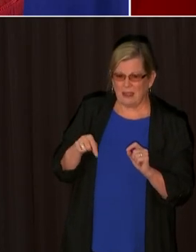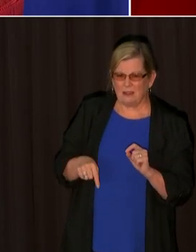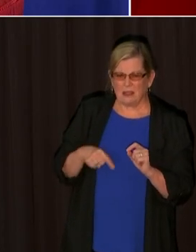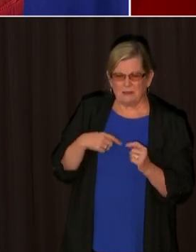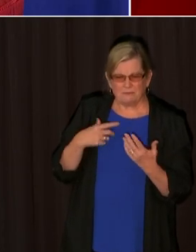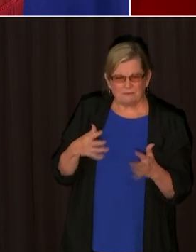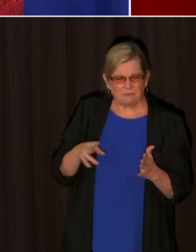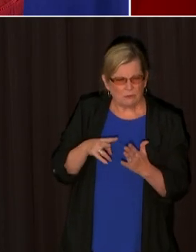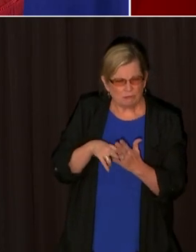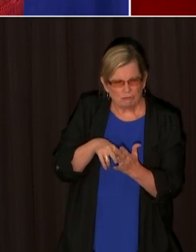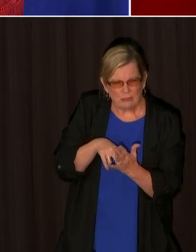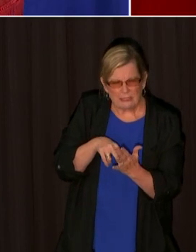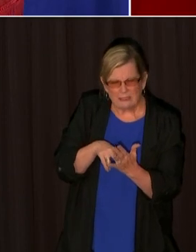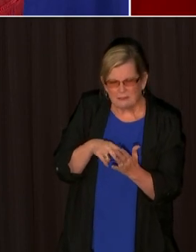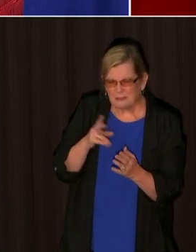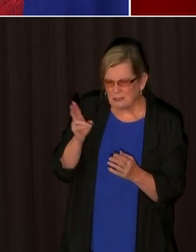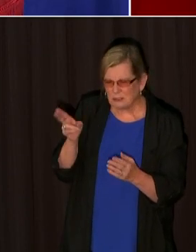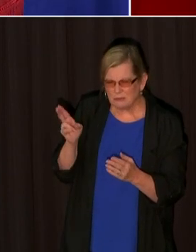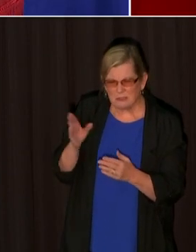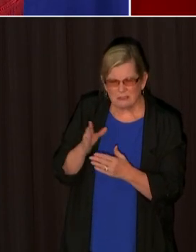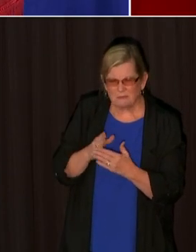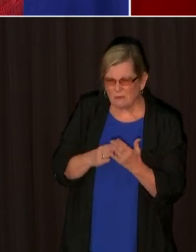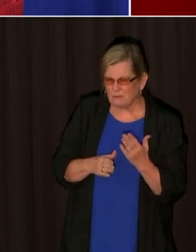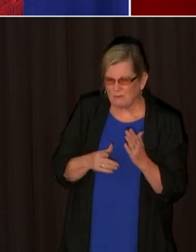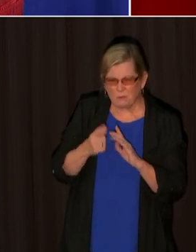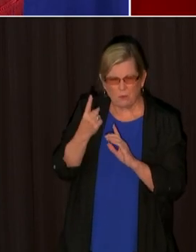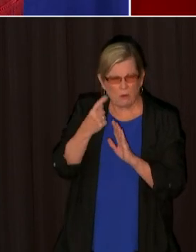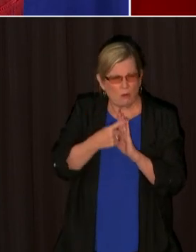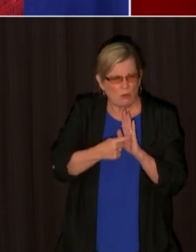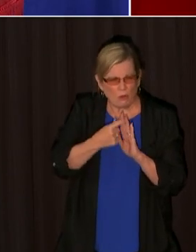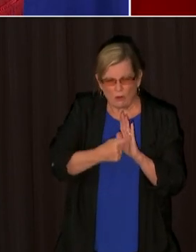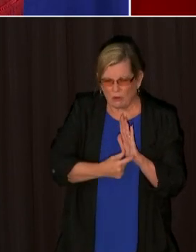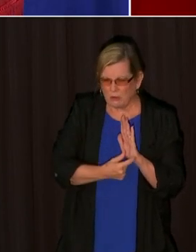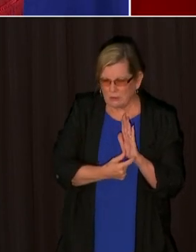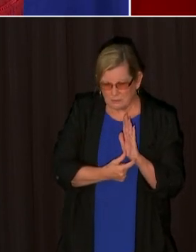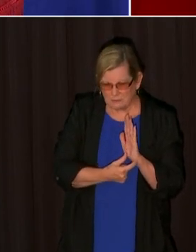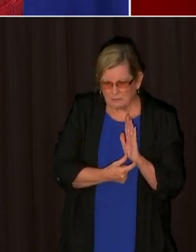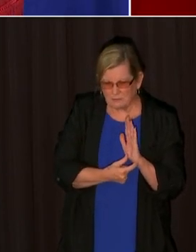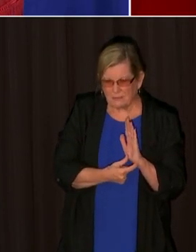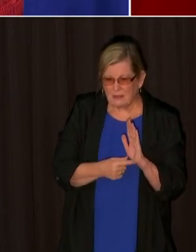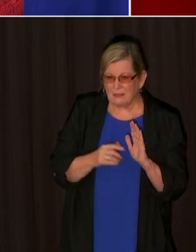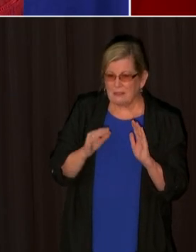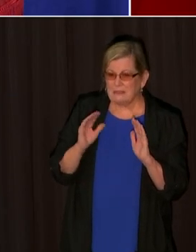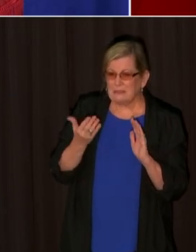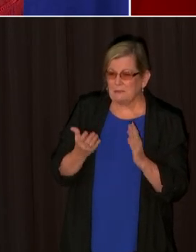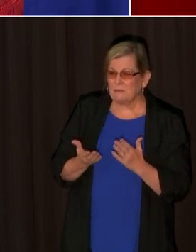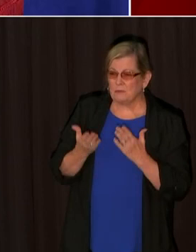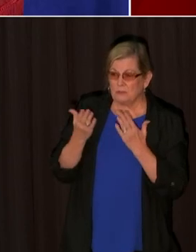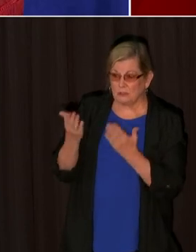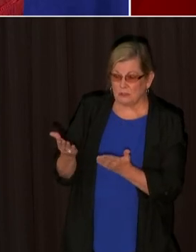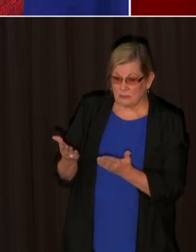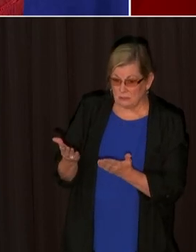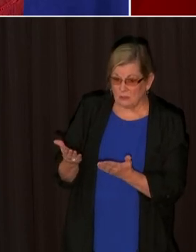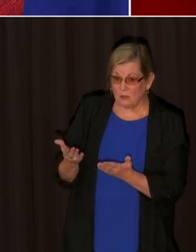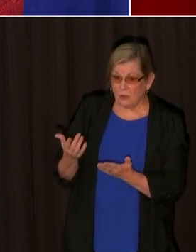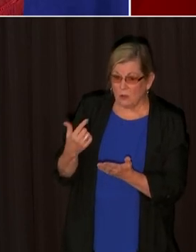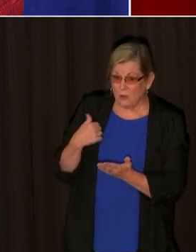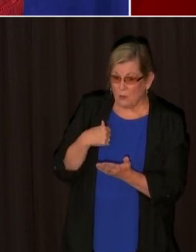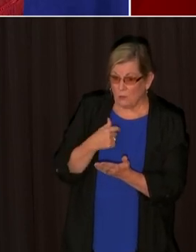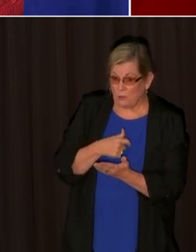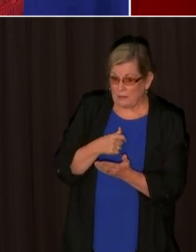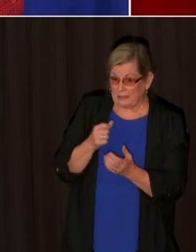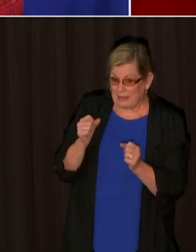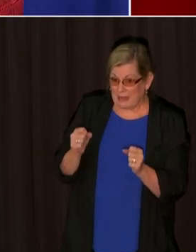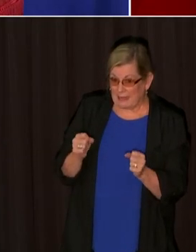yesterday, I can't remember which article, that seemed to suggest that we could hit phase 3 when we